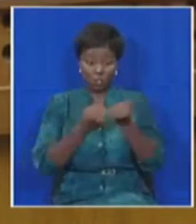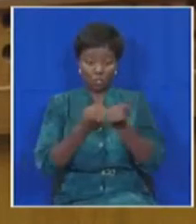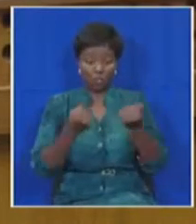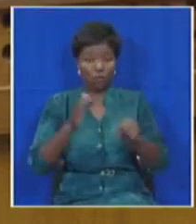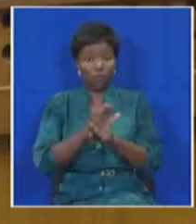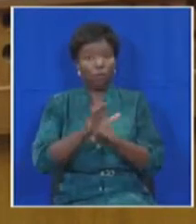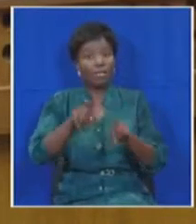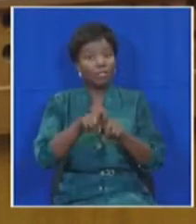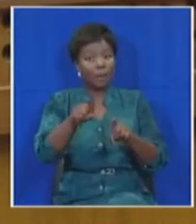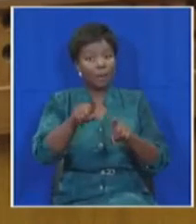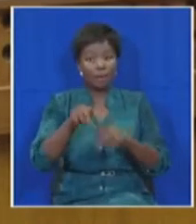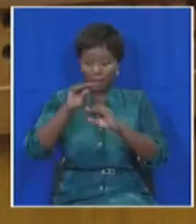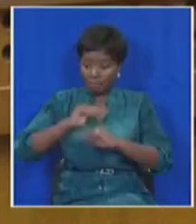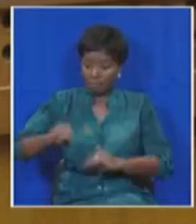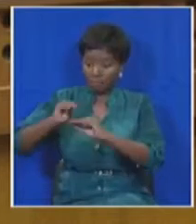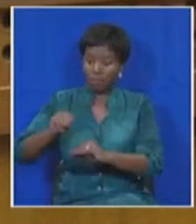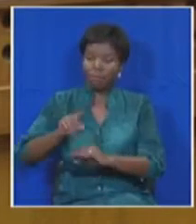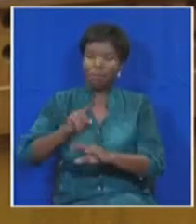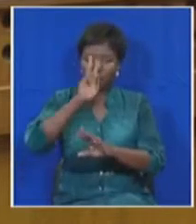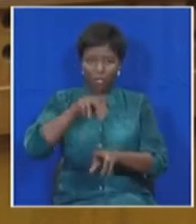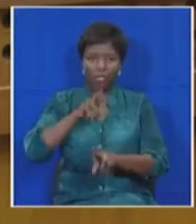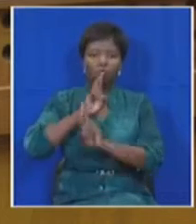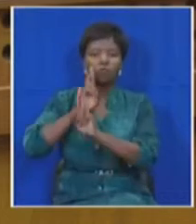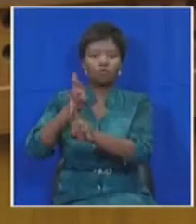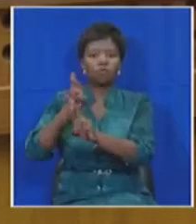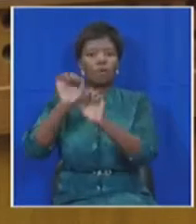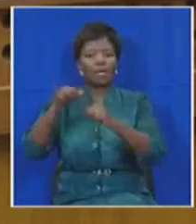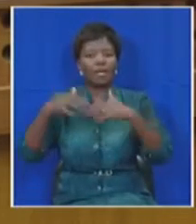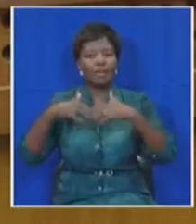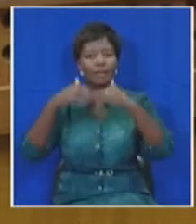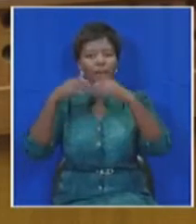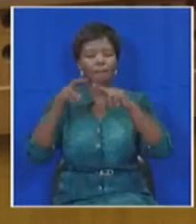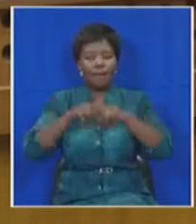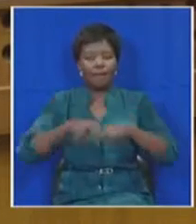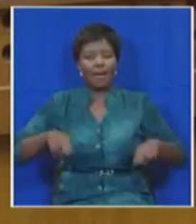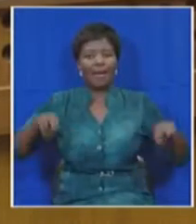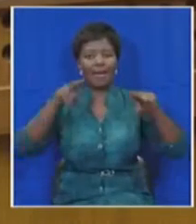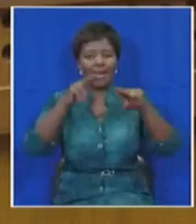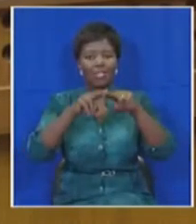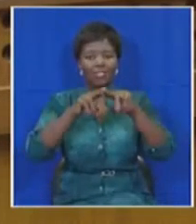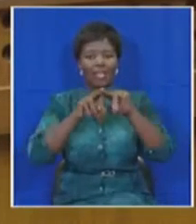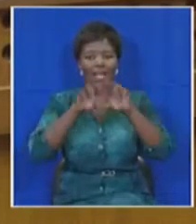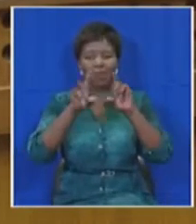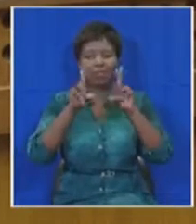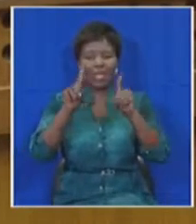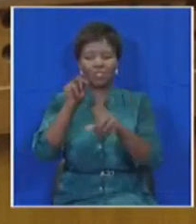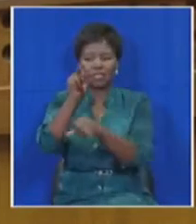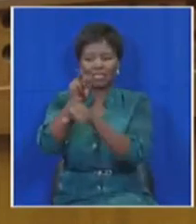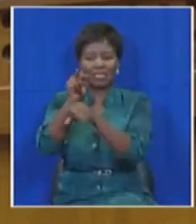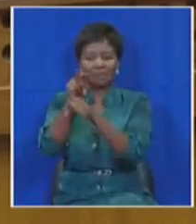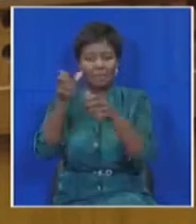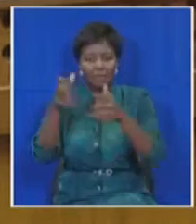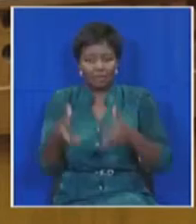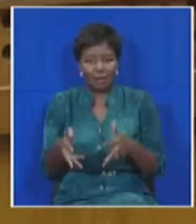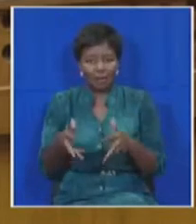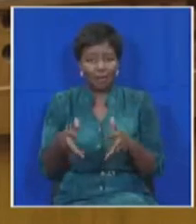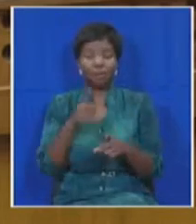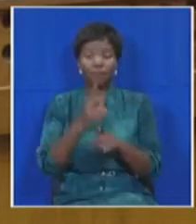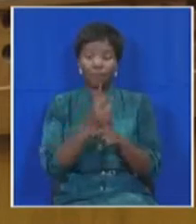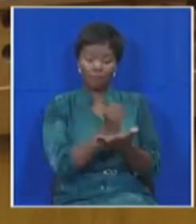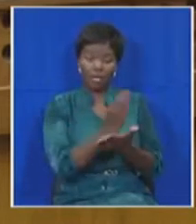their learners, we will seek to create a national education inspectorate. We'll ensure that school leavers improve